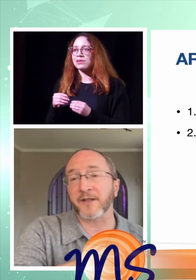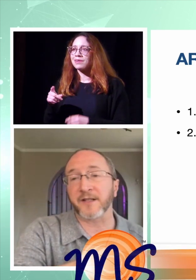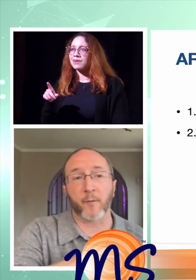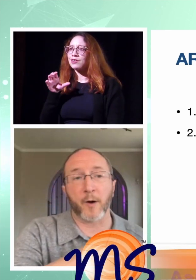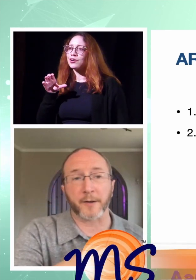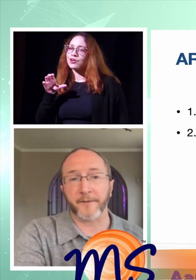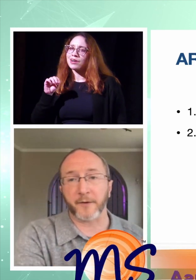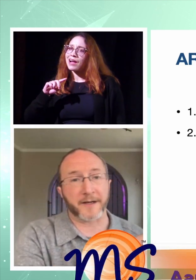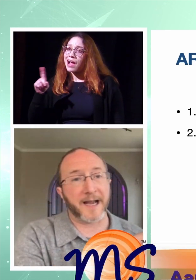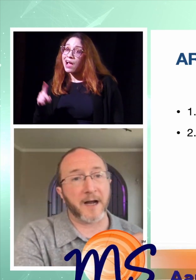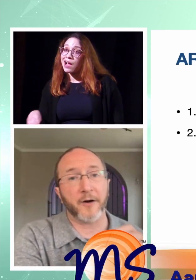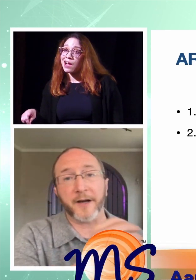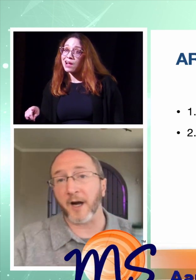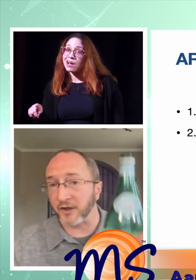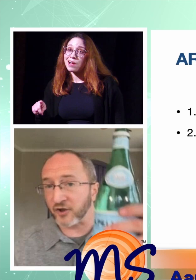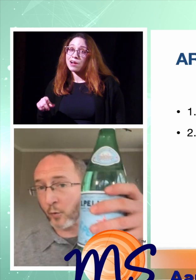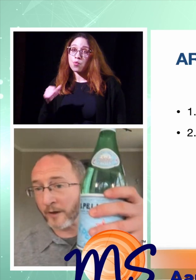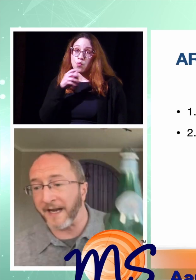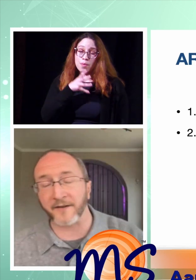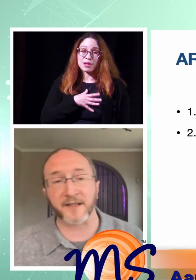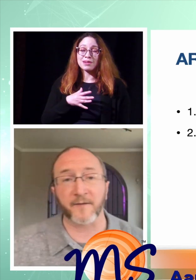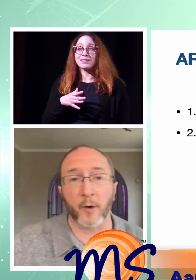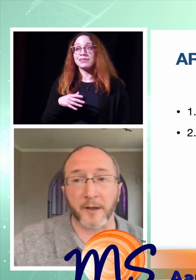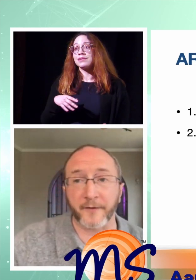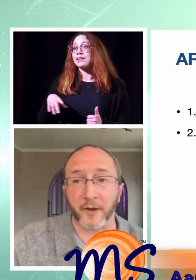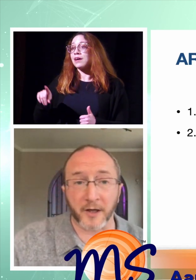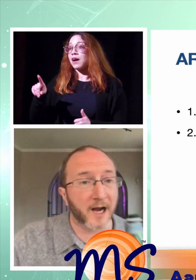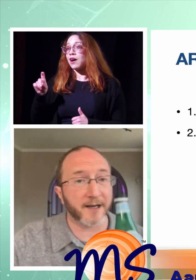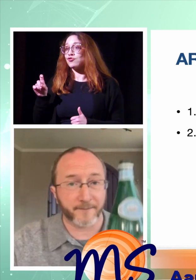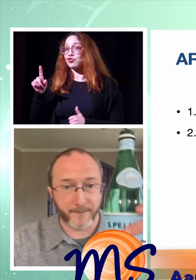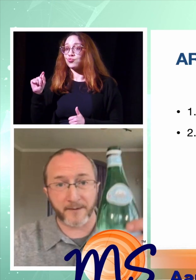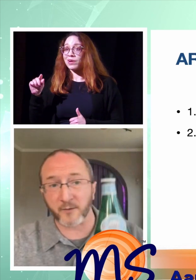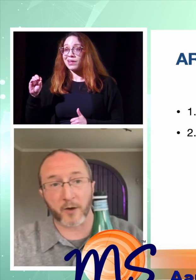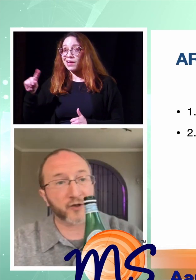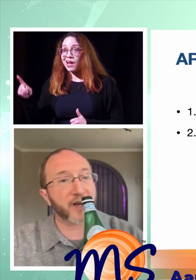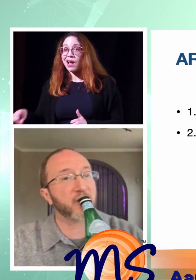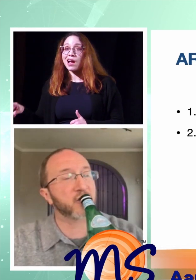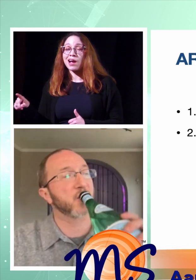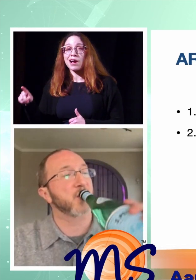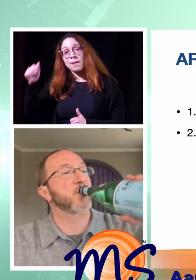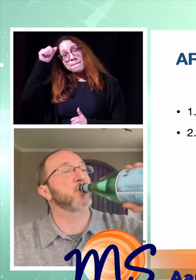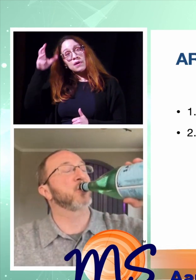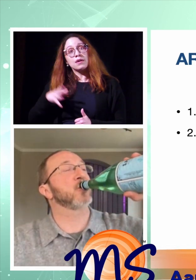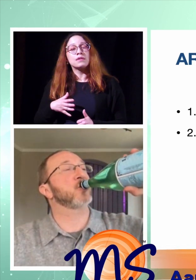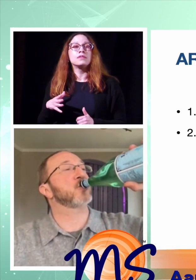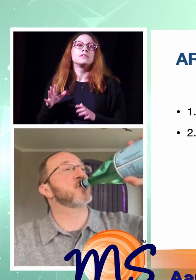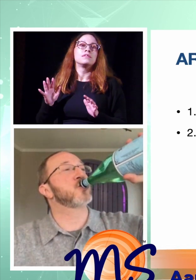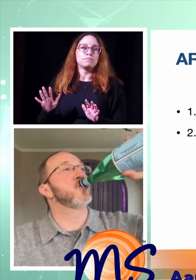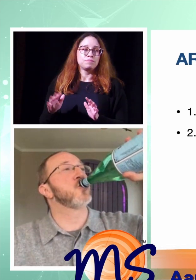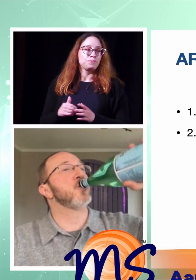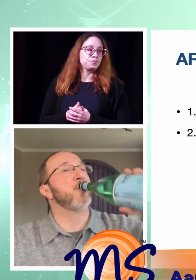100 ounces of water if you're a gal and 120 ounces of water if you're a guy. MS Water Challenge.